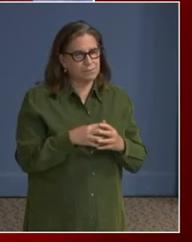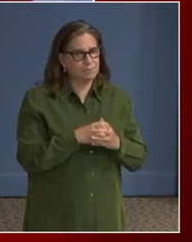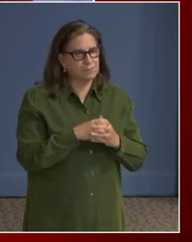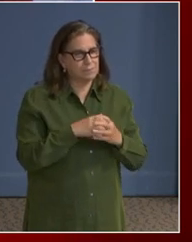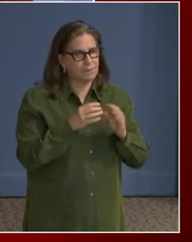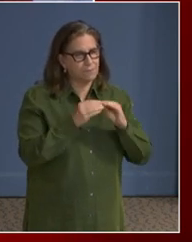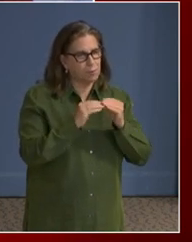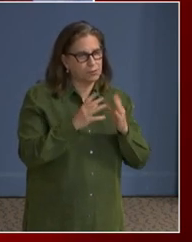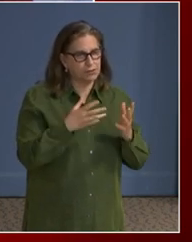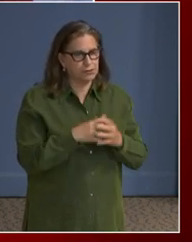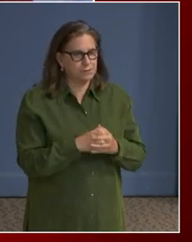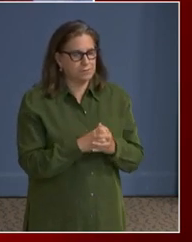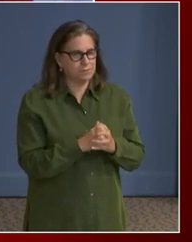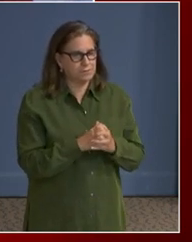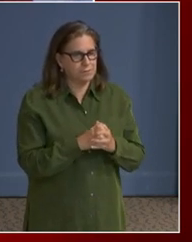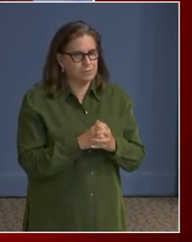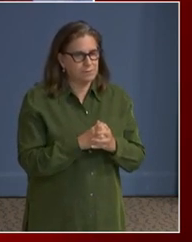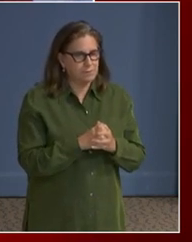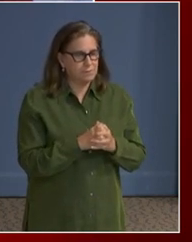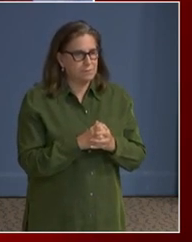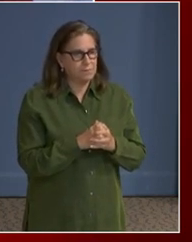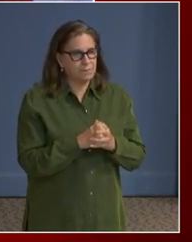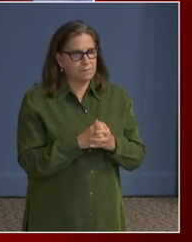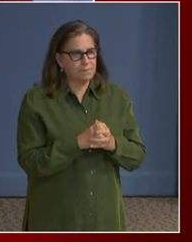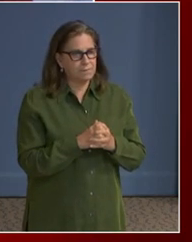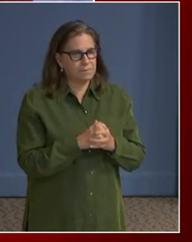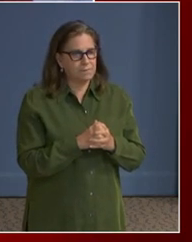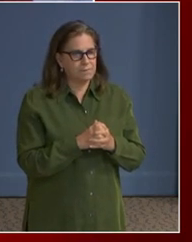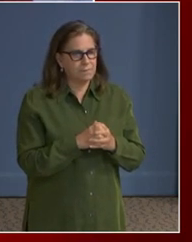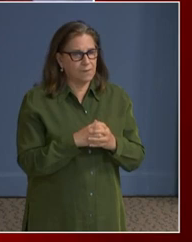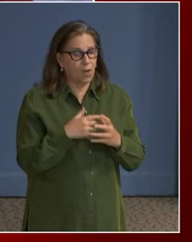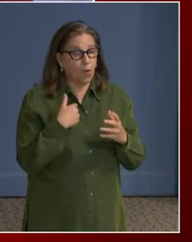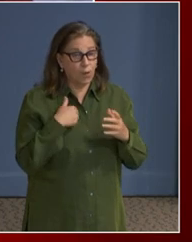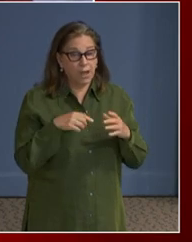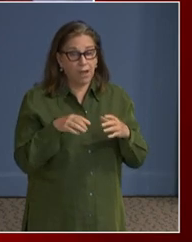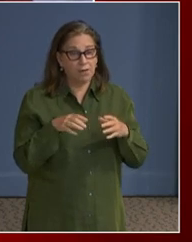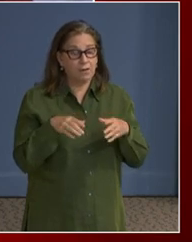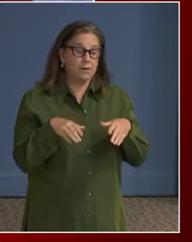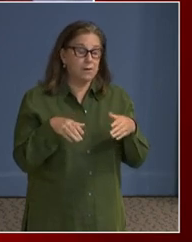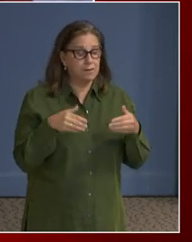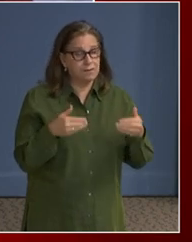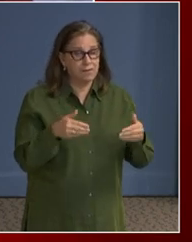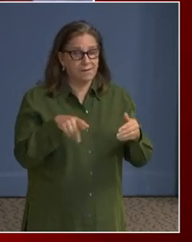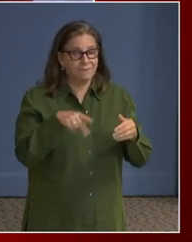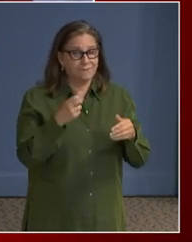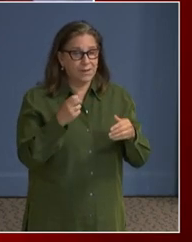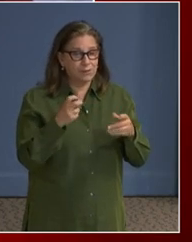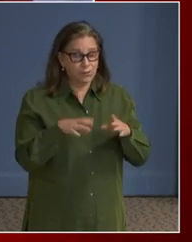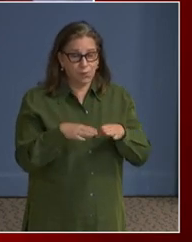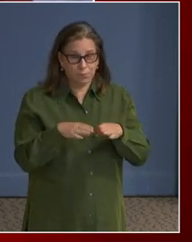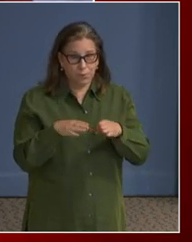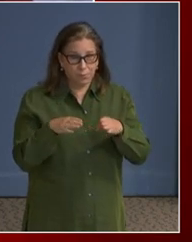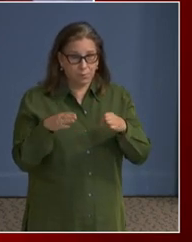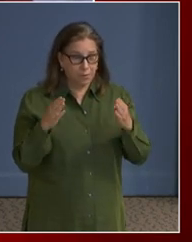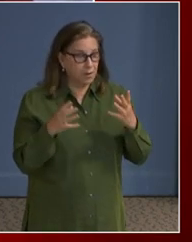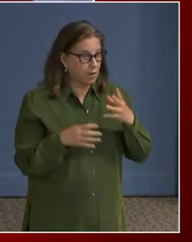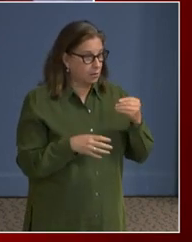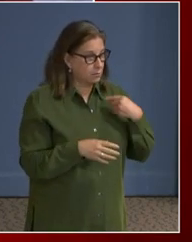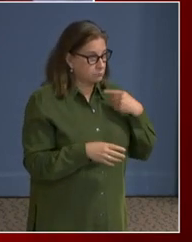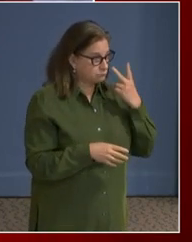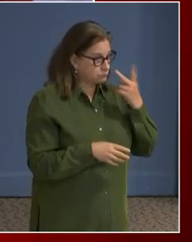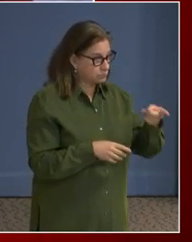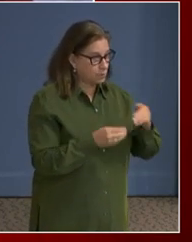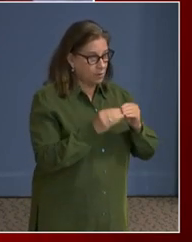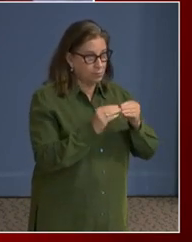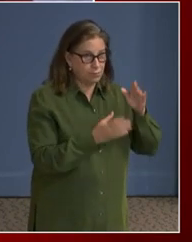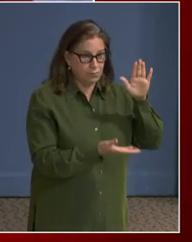increase in hospitalizations, followed by an increase in deaths. So while we are very happy to see no loss